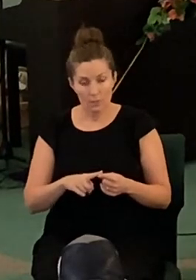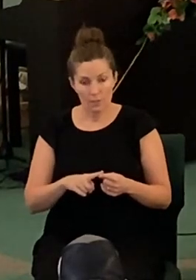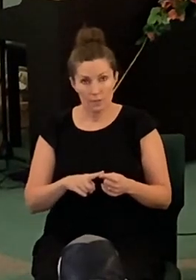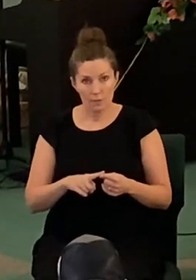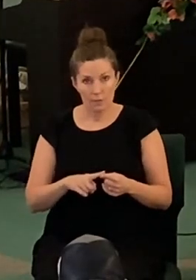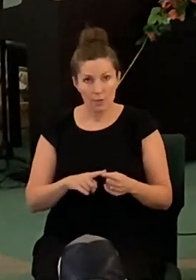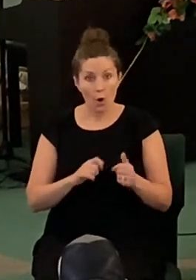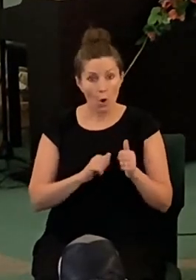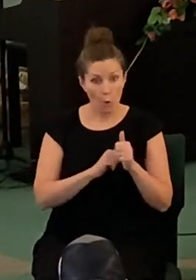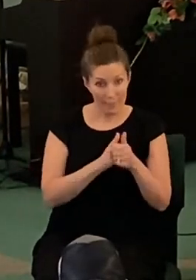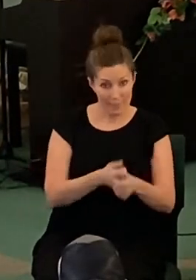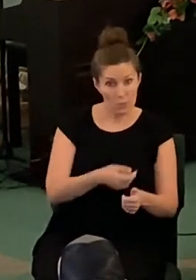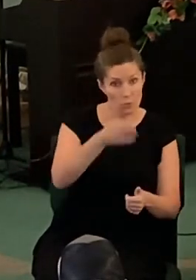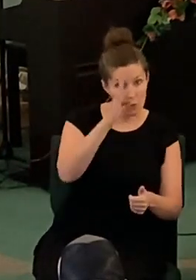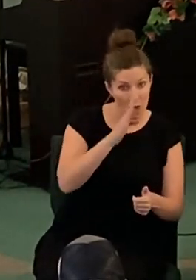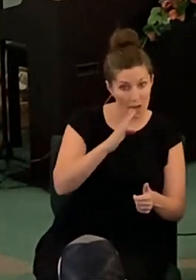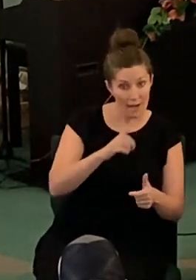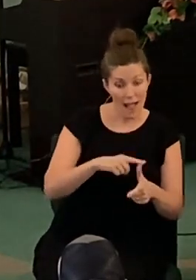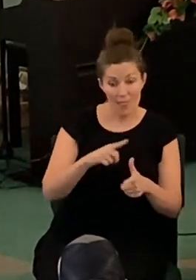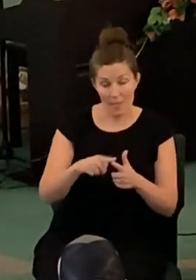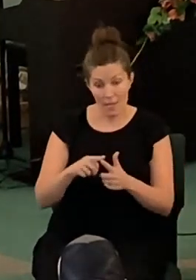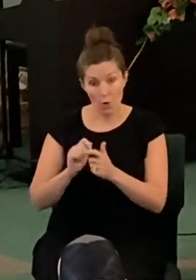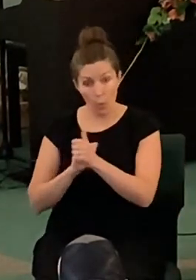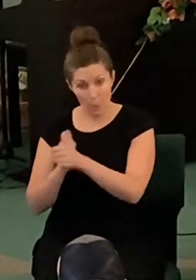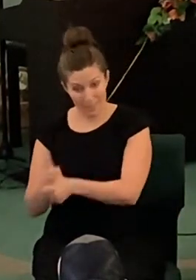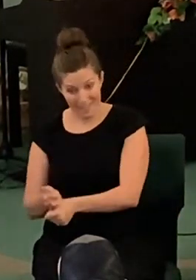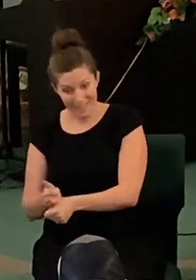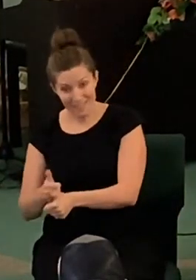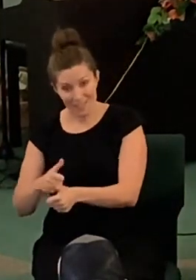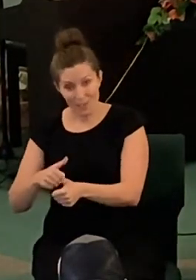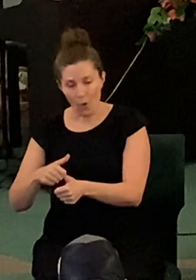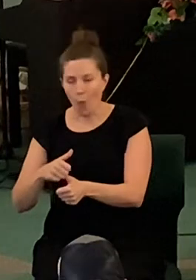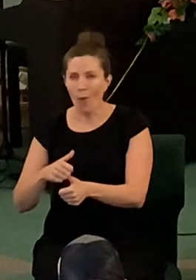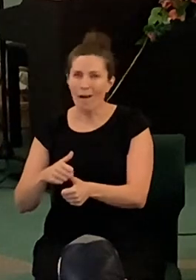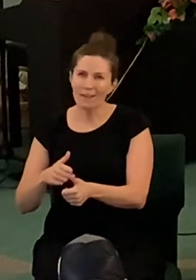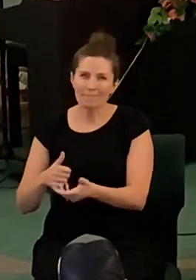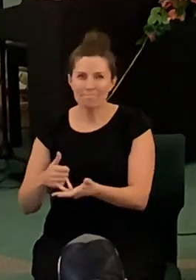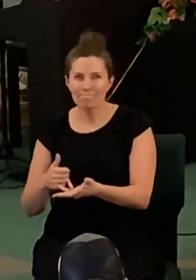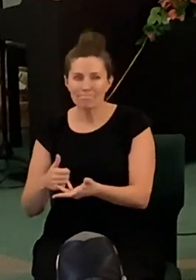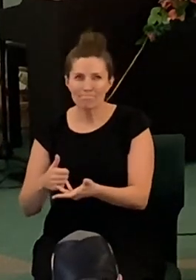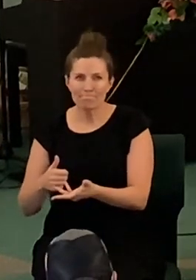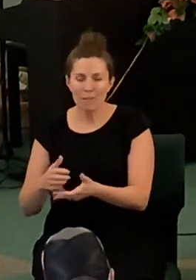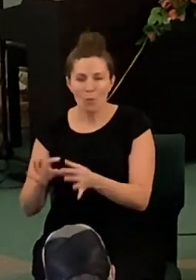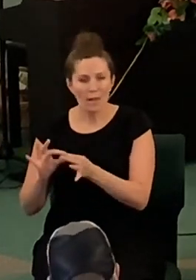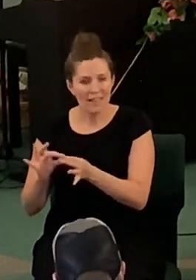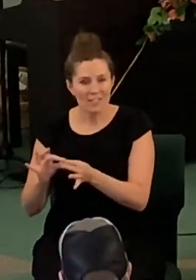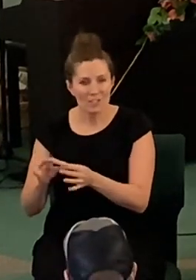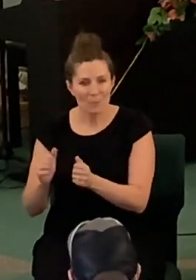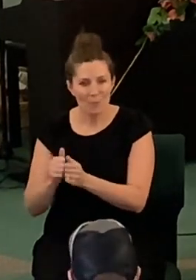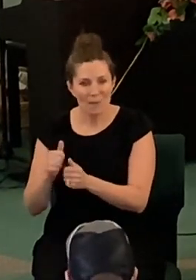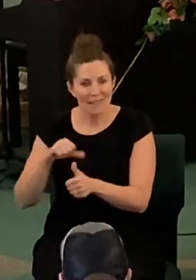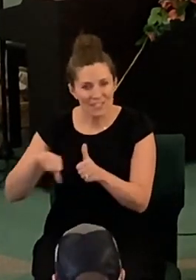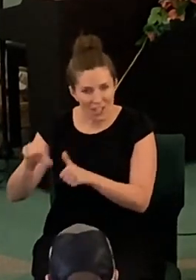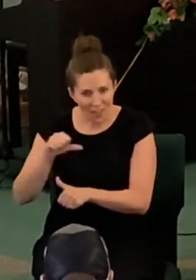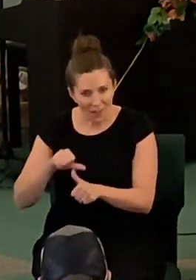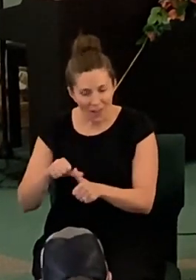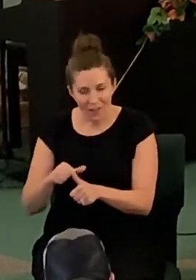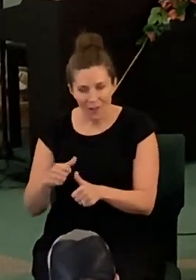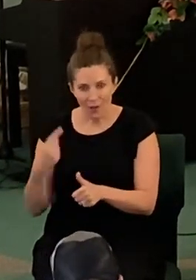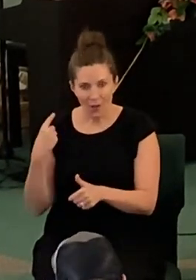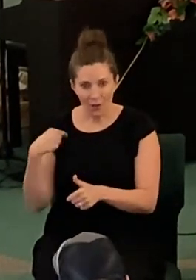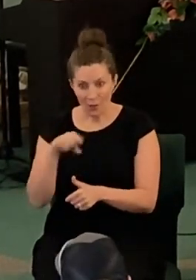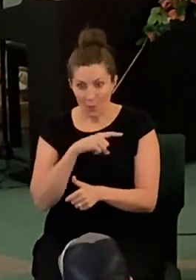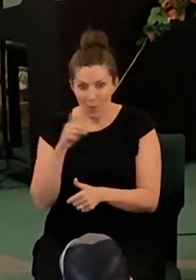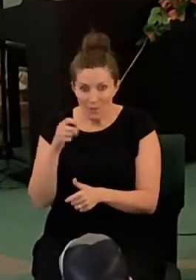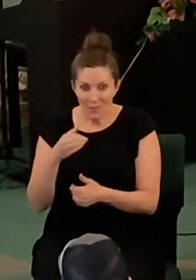another as believers in God's spiritual family. And he describes this sincere love that we should have for